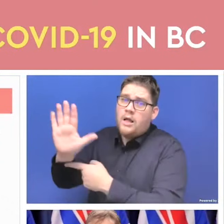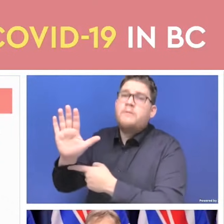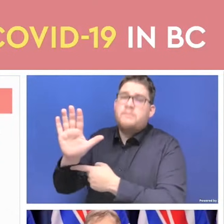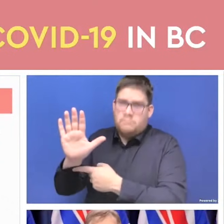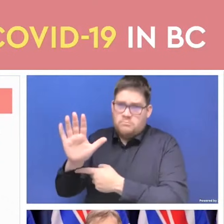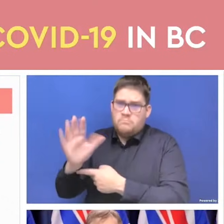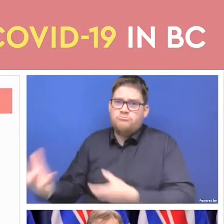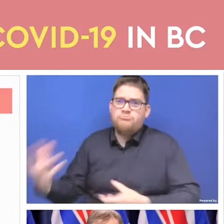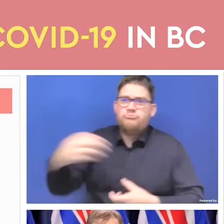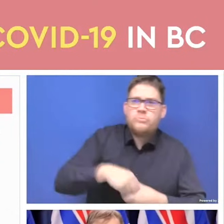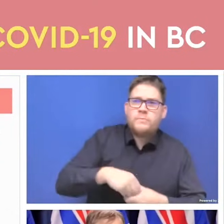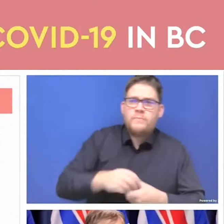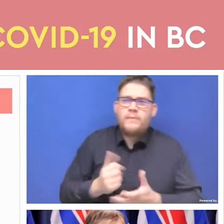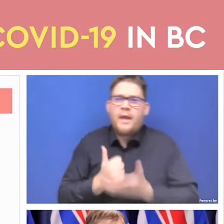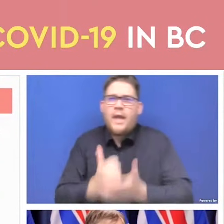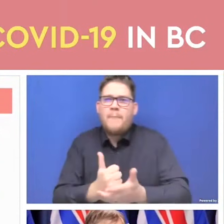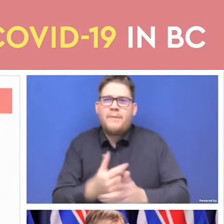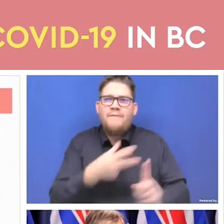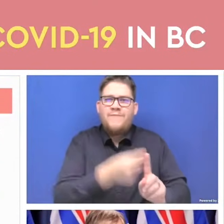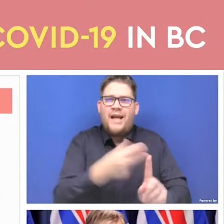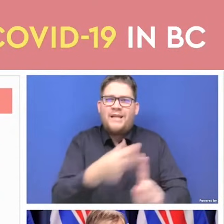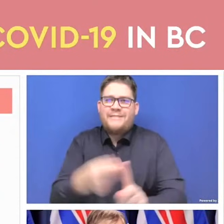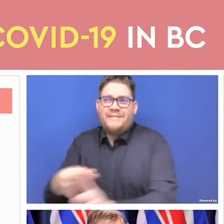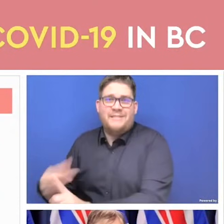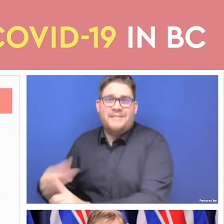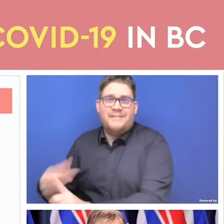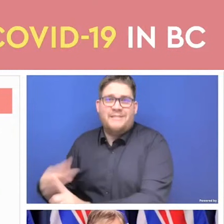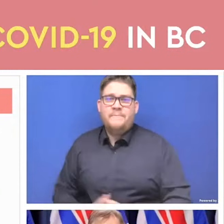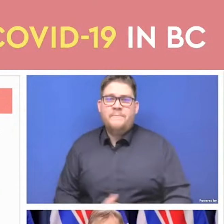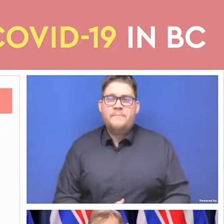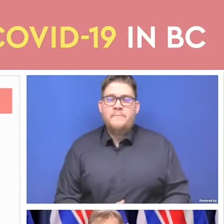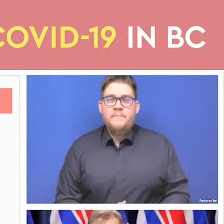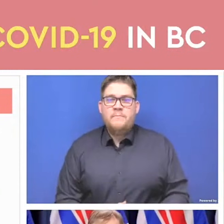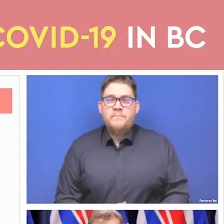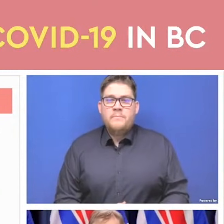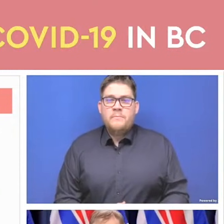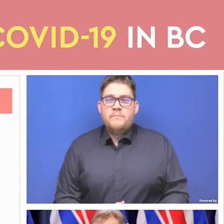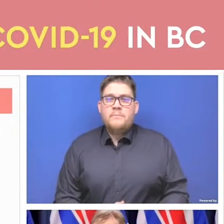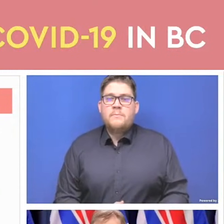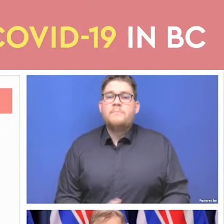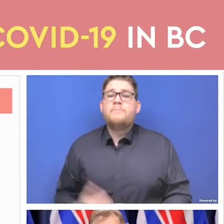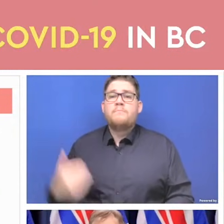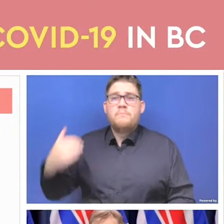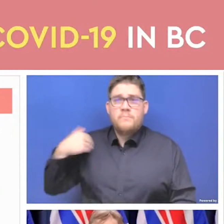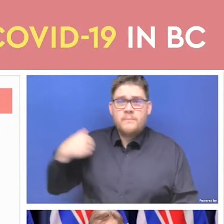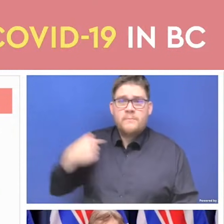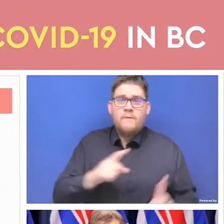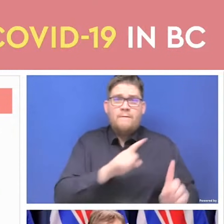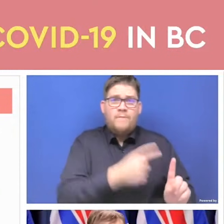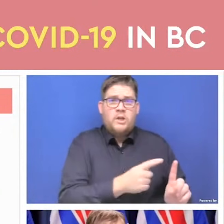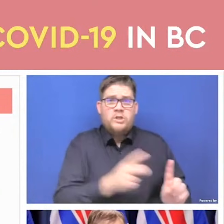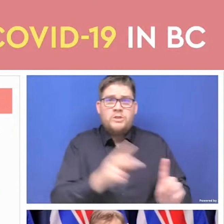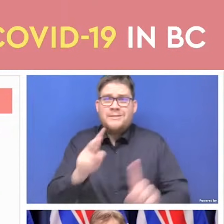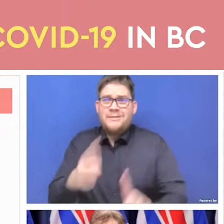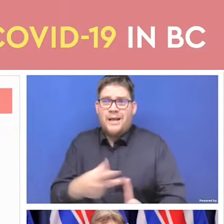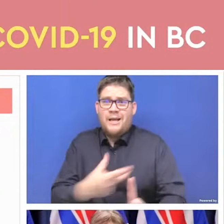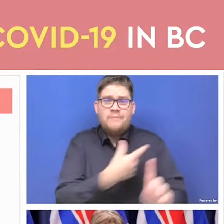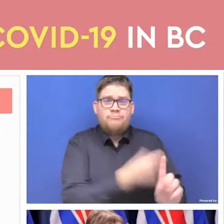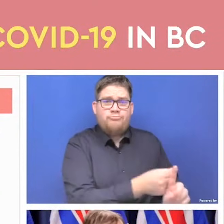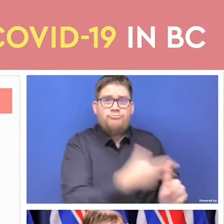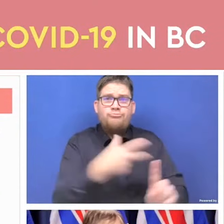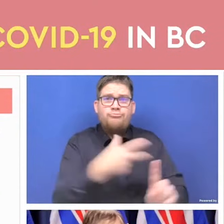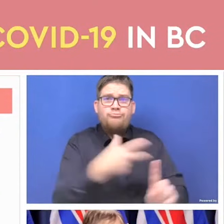We also have community partners, and you'll remember for the Dose 1 and Dose 2 campaign, in many clinics, you had